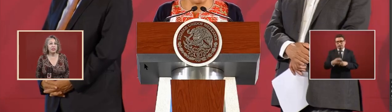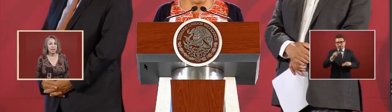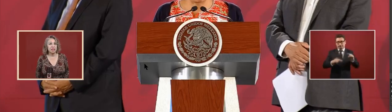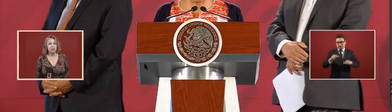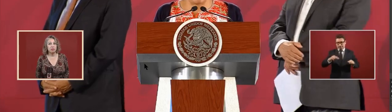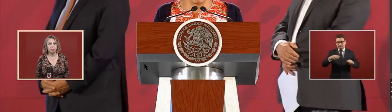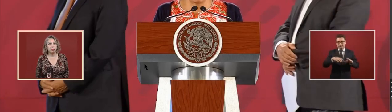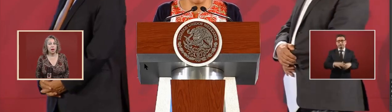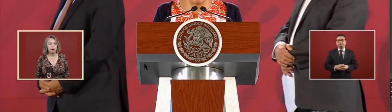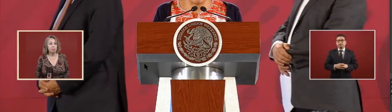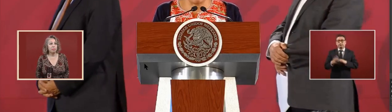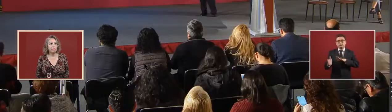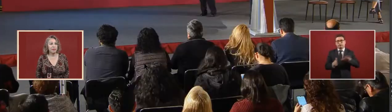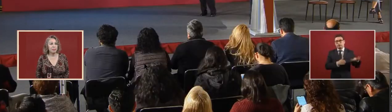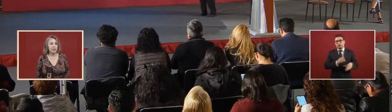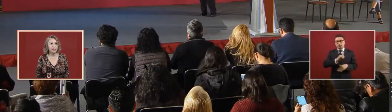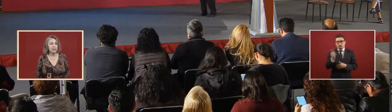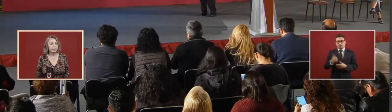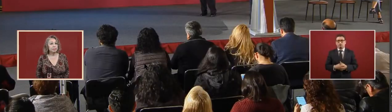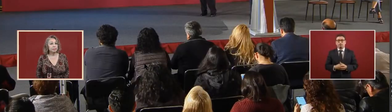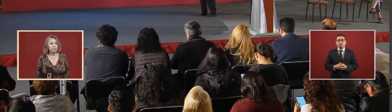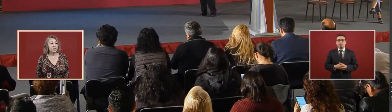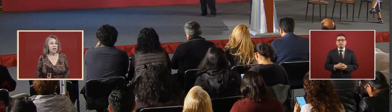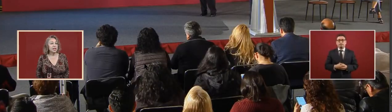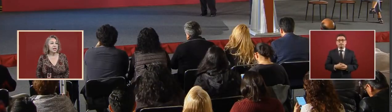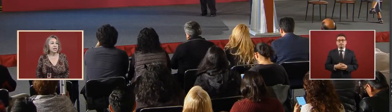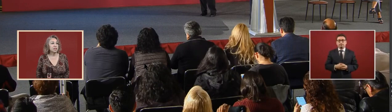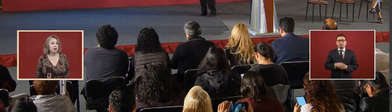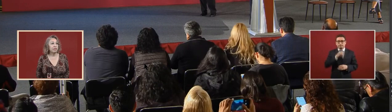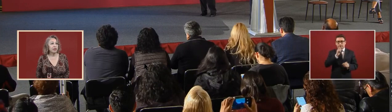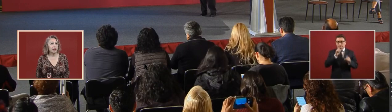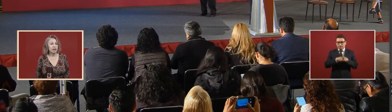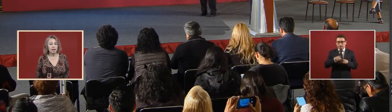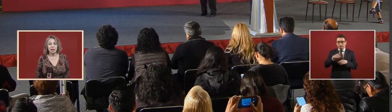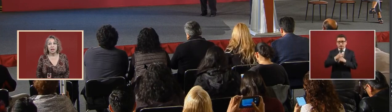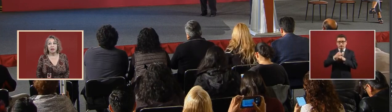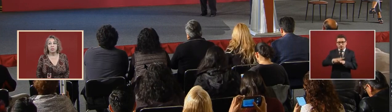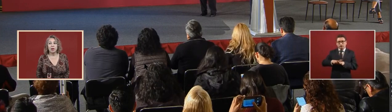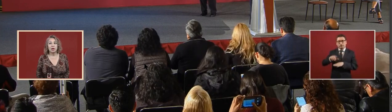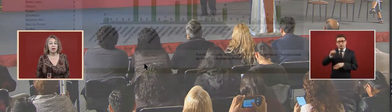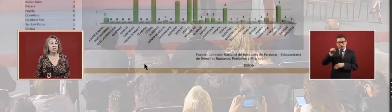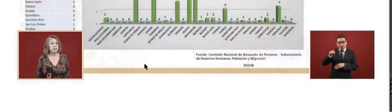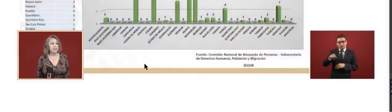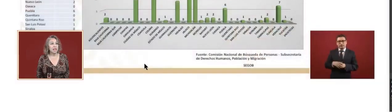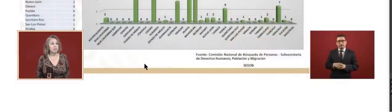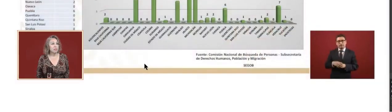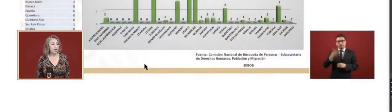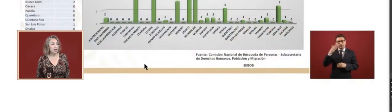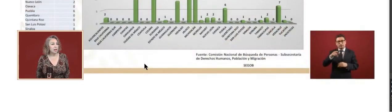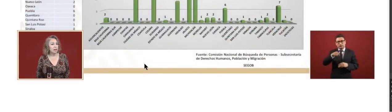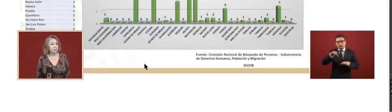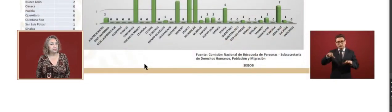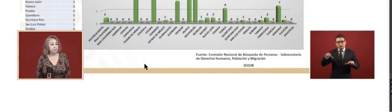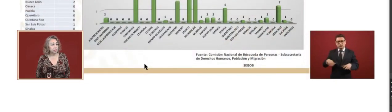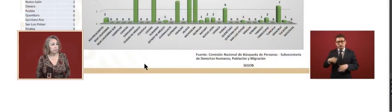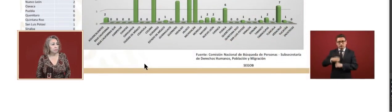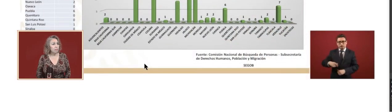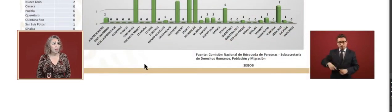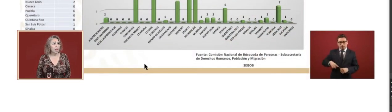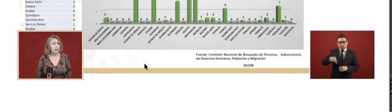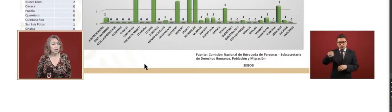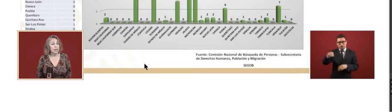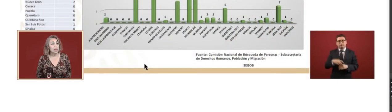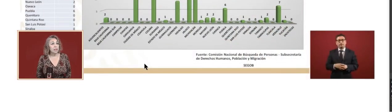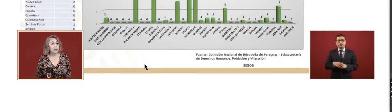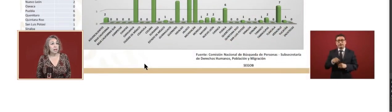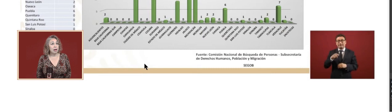been given yet to the families. In the next graphic, regarding the same de